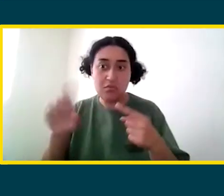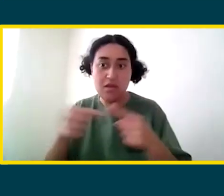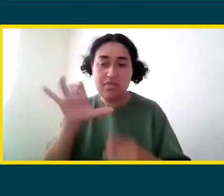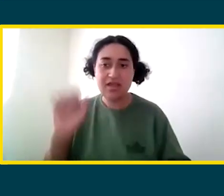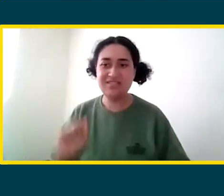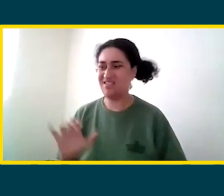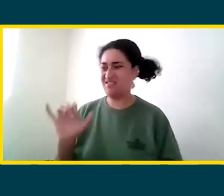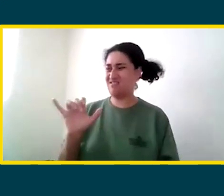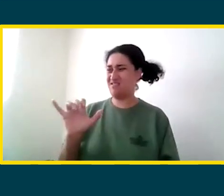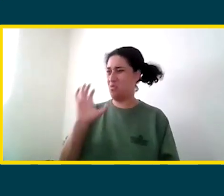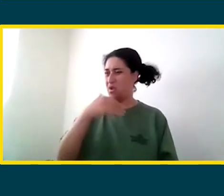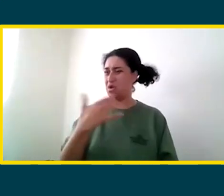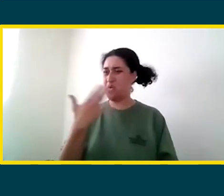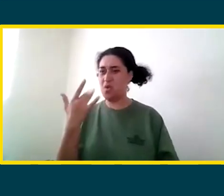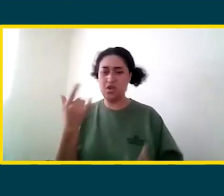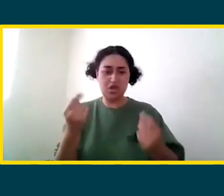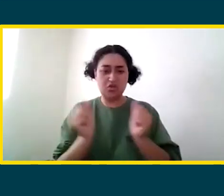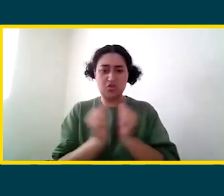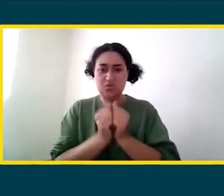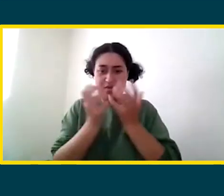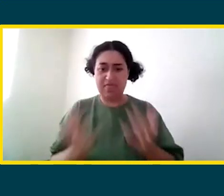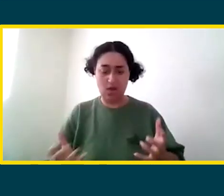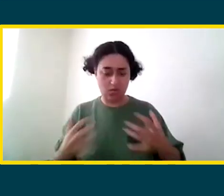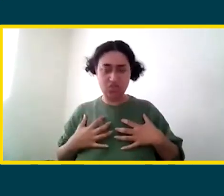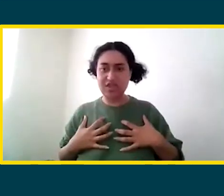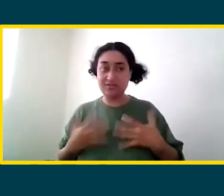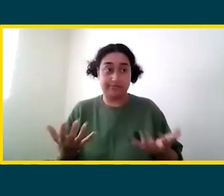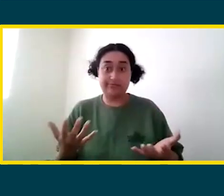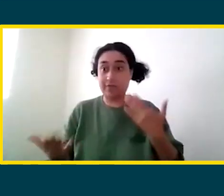so weird. What are you going to do without a chest? I think probably feel great.